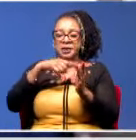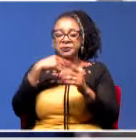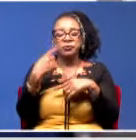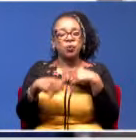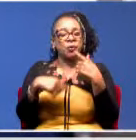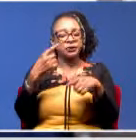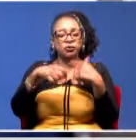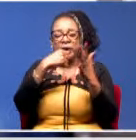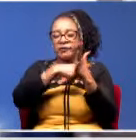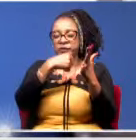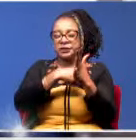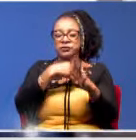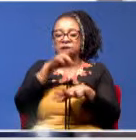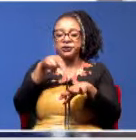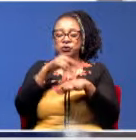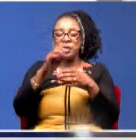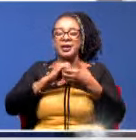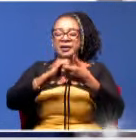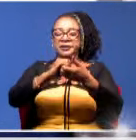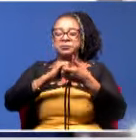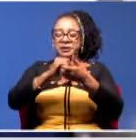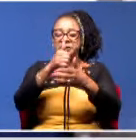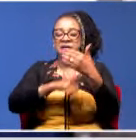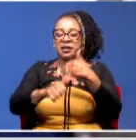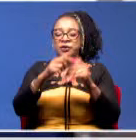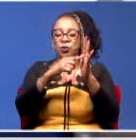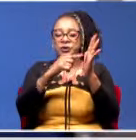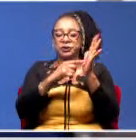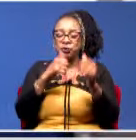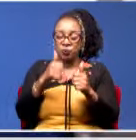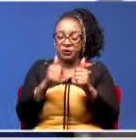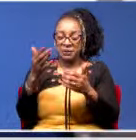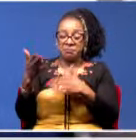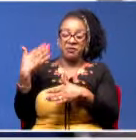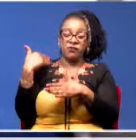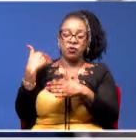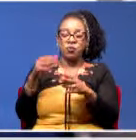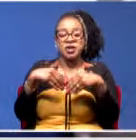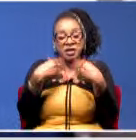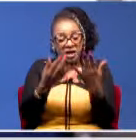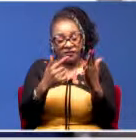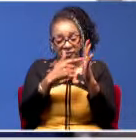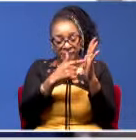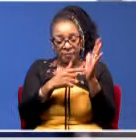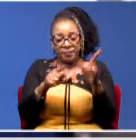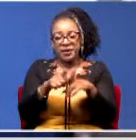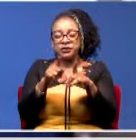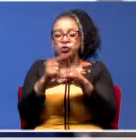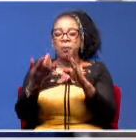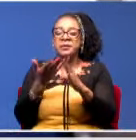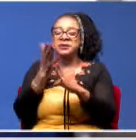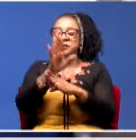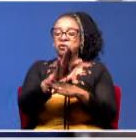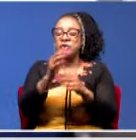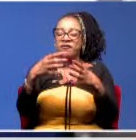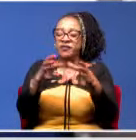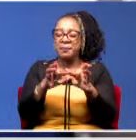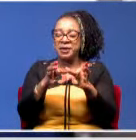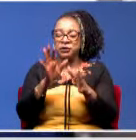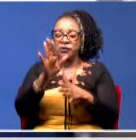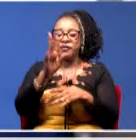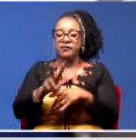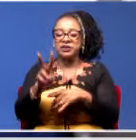to advocate for a national engagement under the conditions we have previously outlined, as compensation to the families of the victims